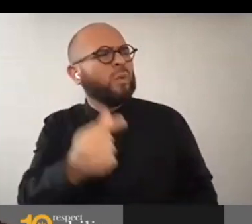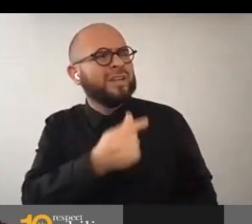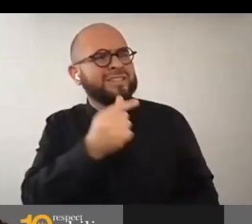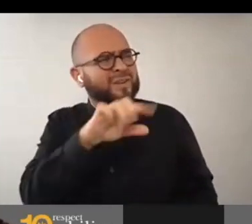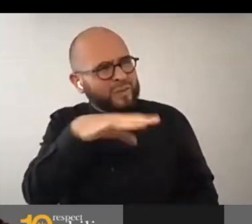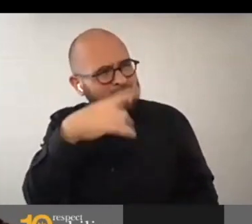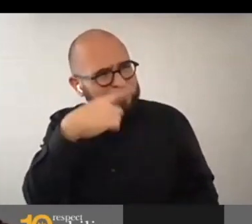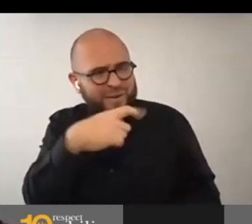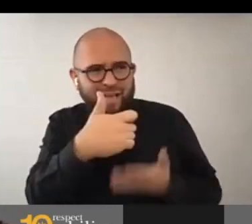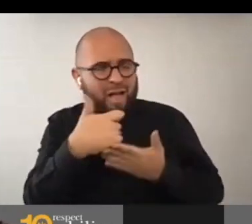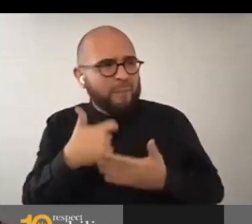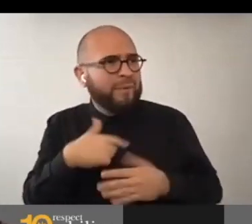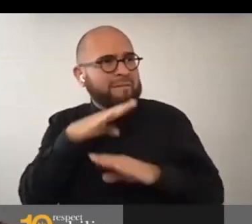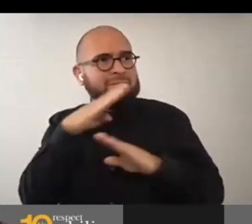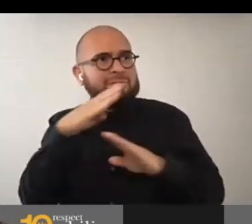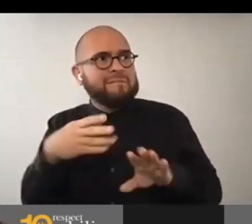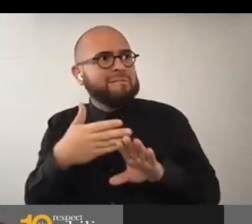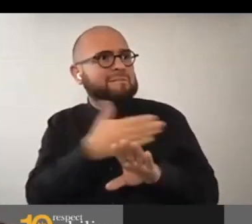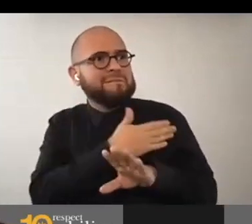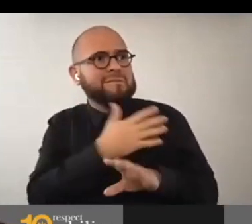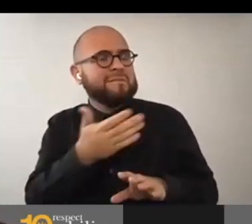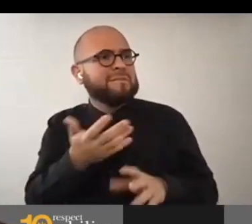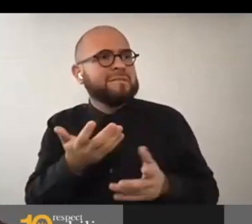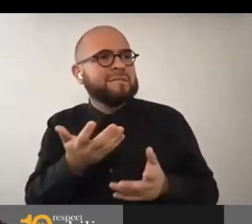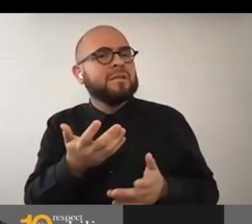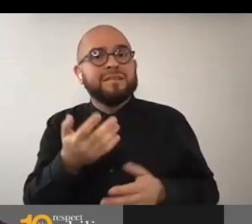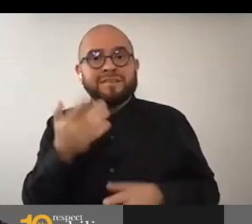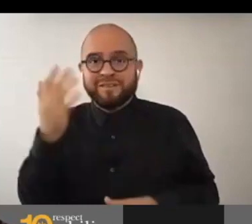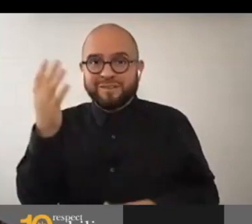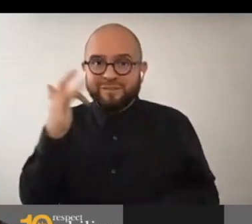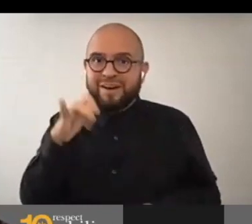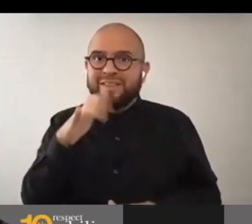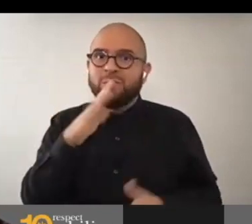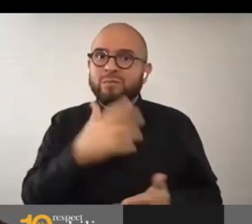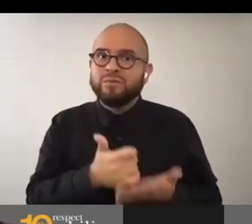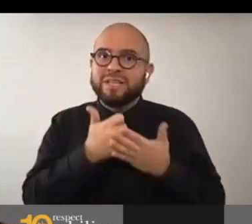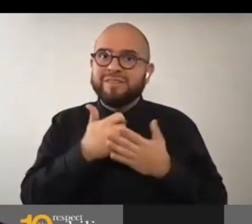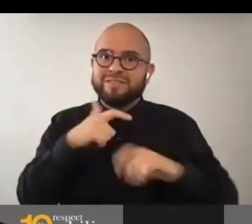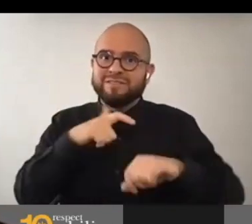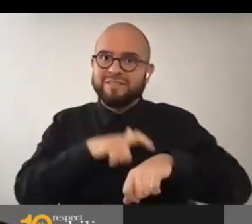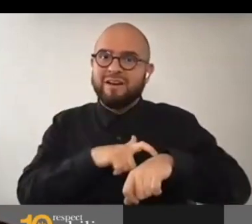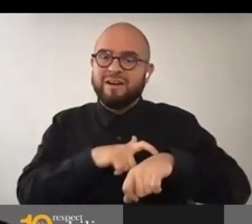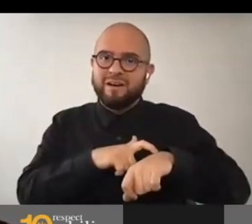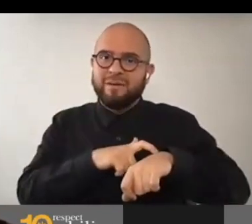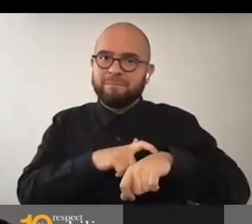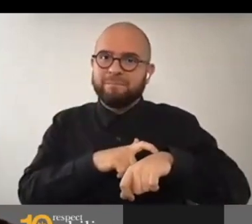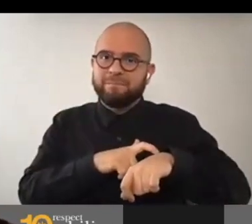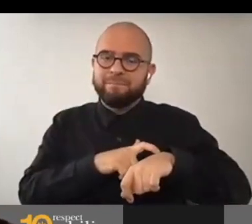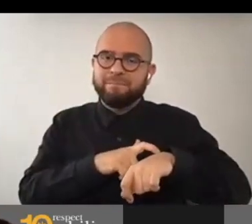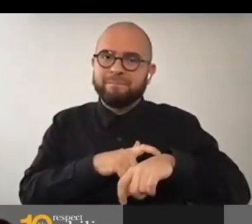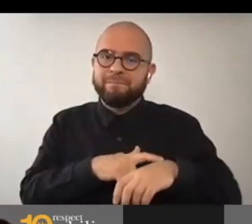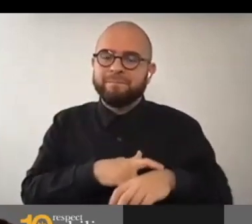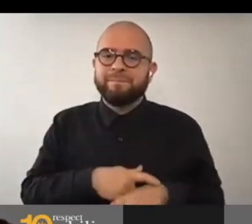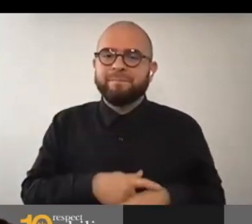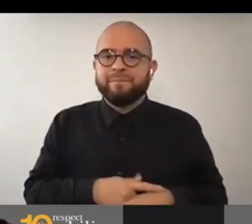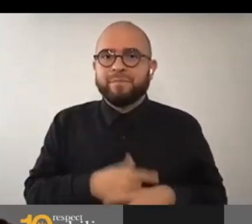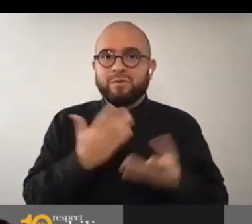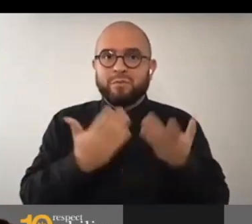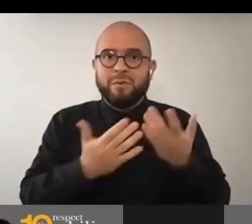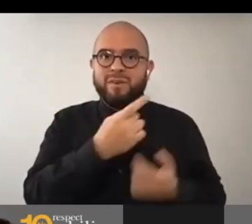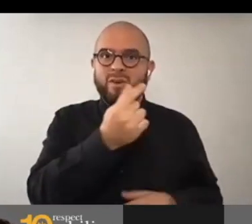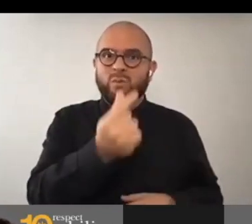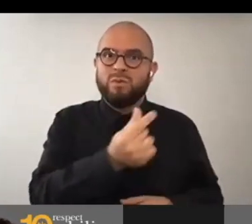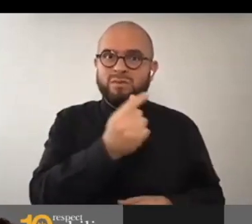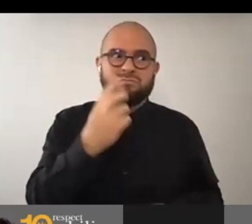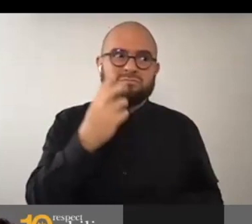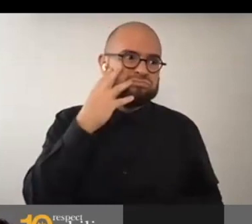me? Because it saves us both time, that if it's something that Graciano has already